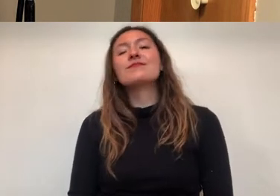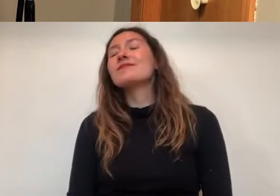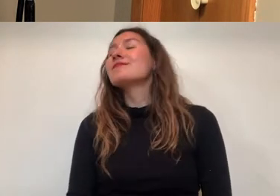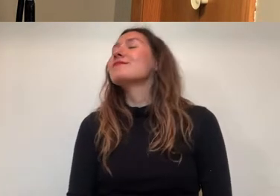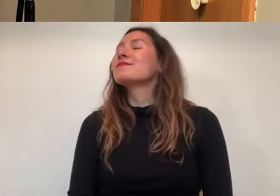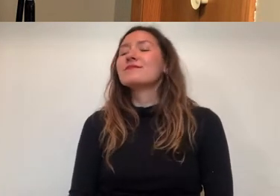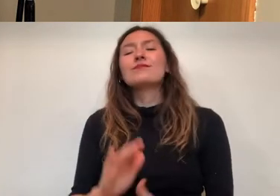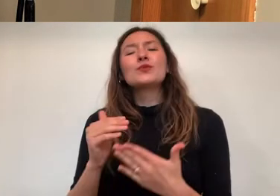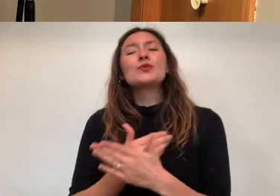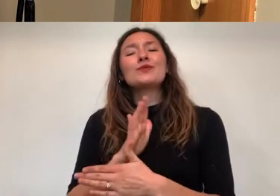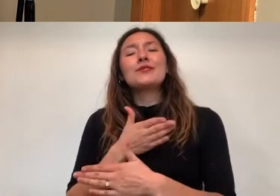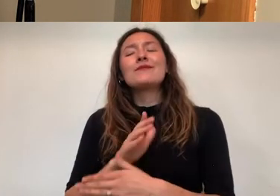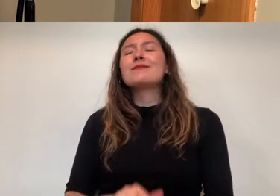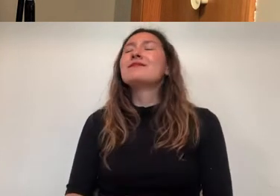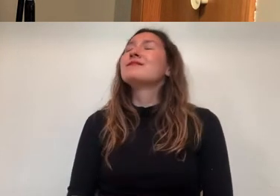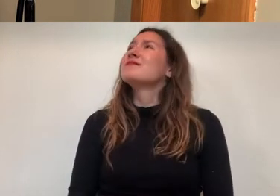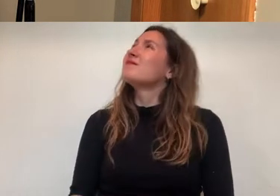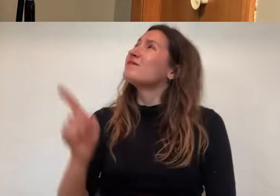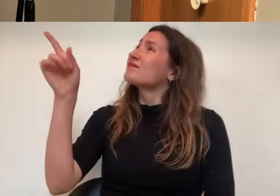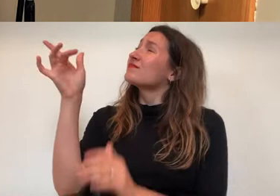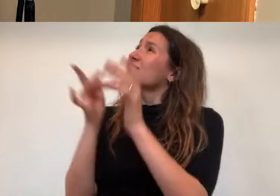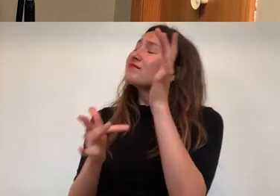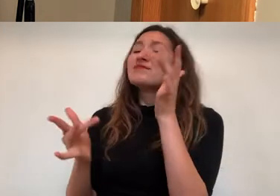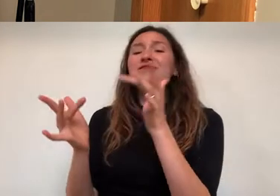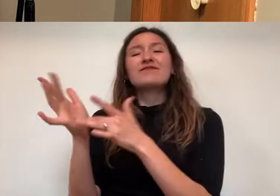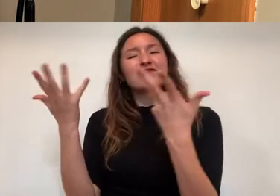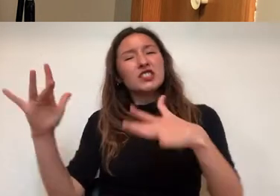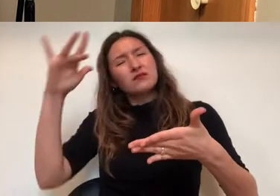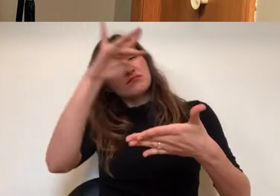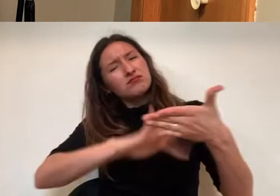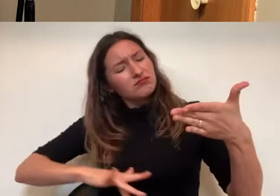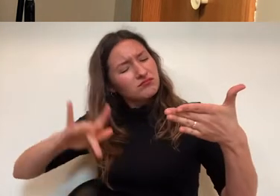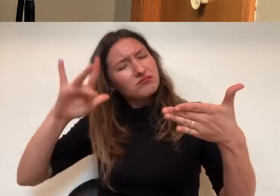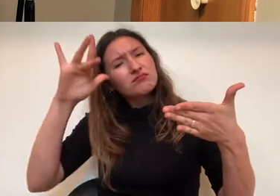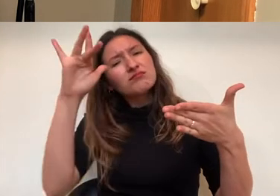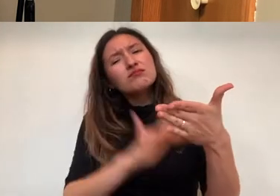God. Jesus paid it all.